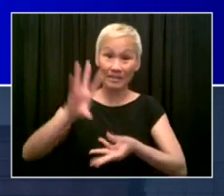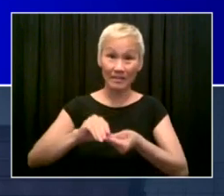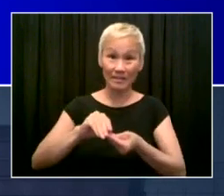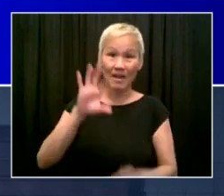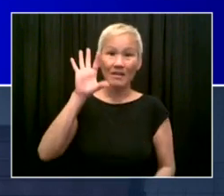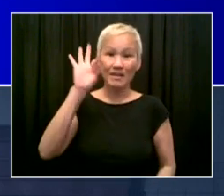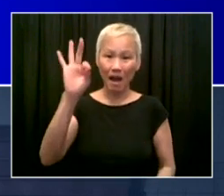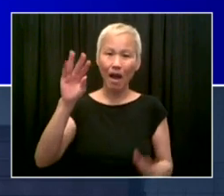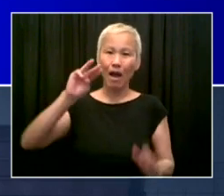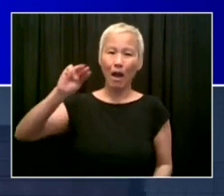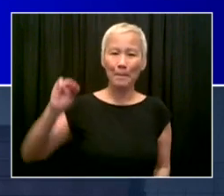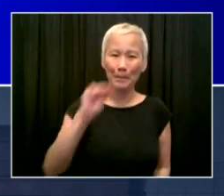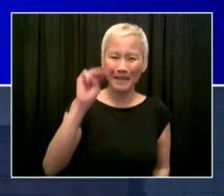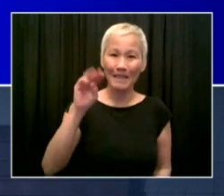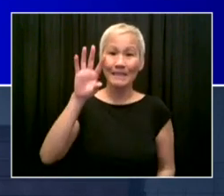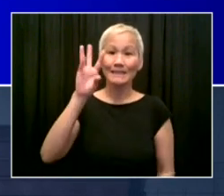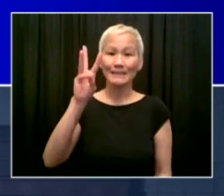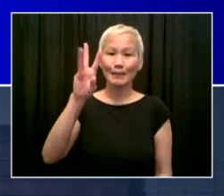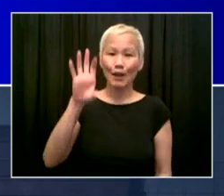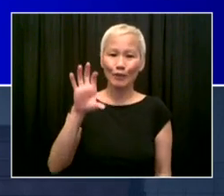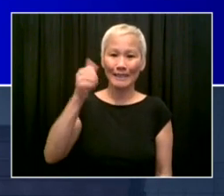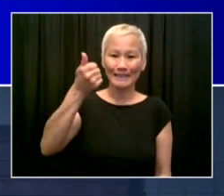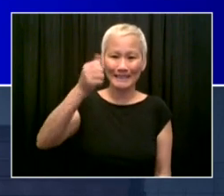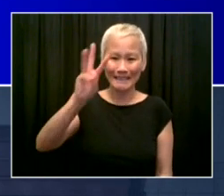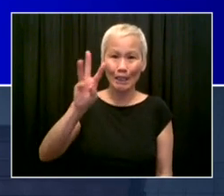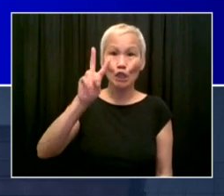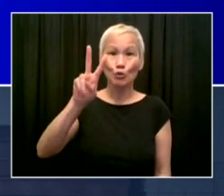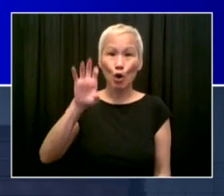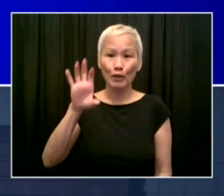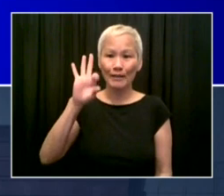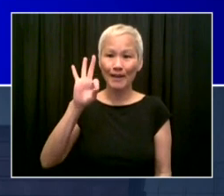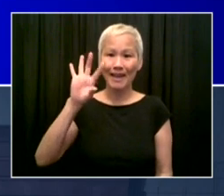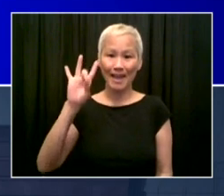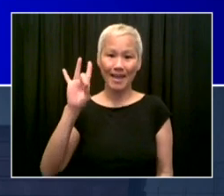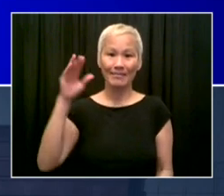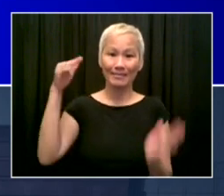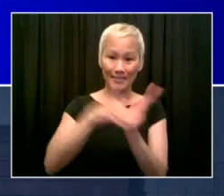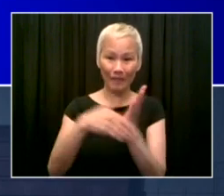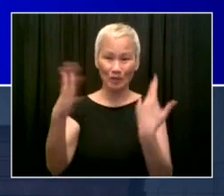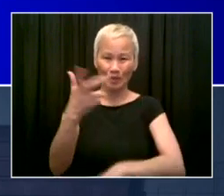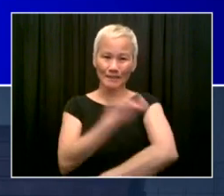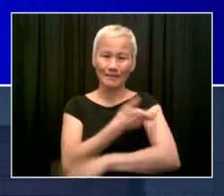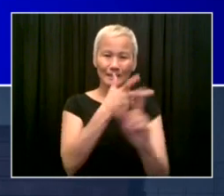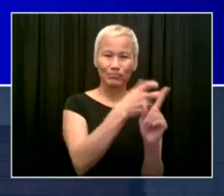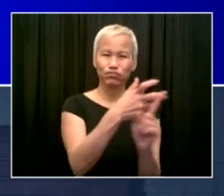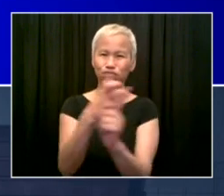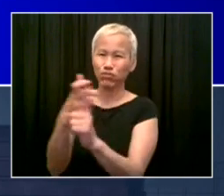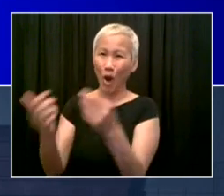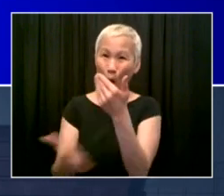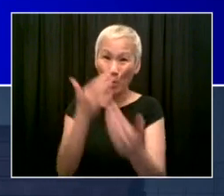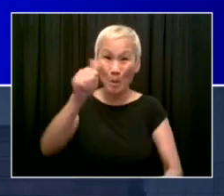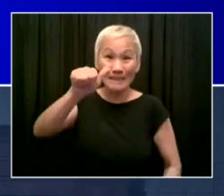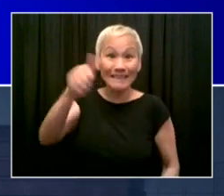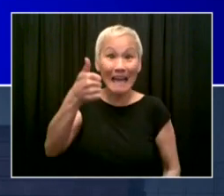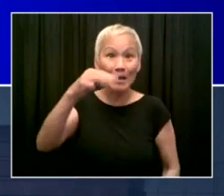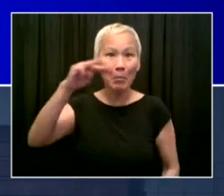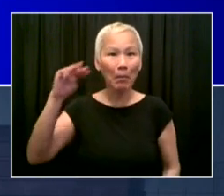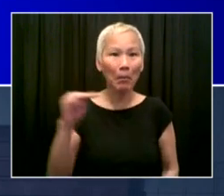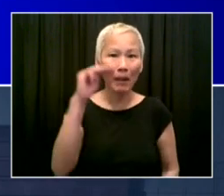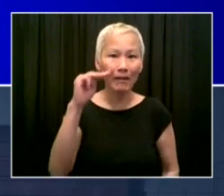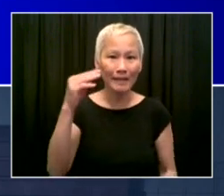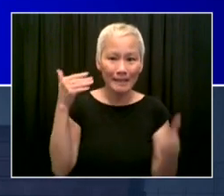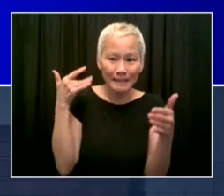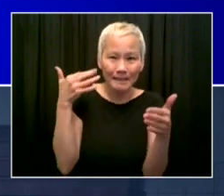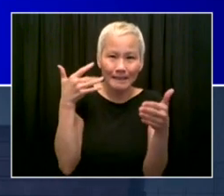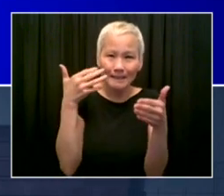9,616,298 doses, well on our way to 10 million doses soon. And we've used incentives as a crucial part of